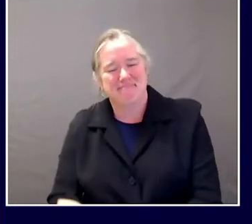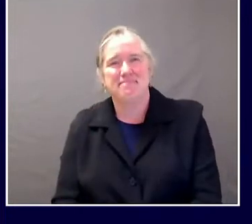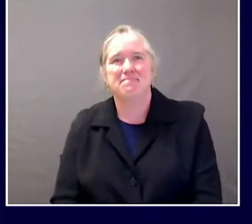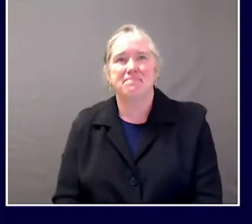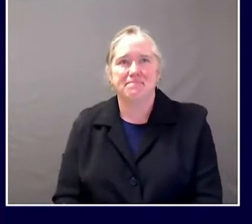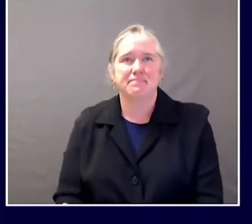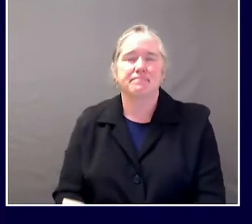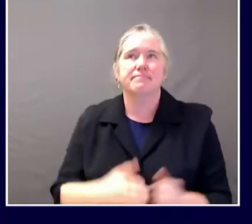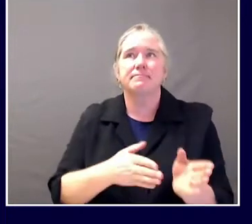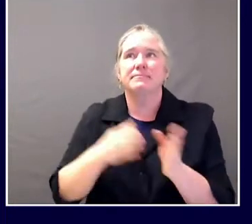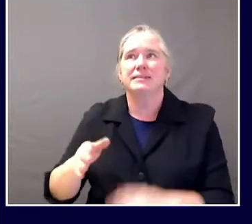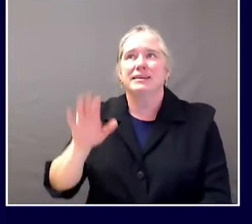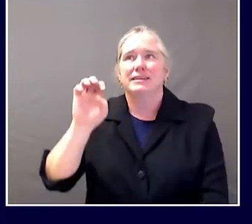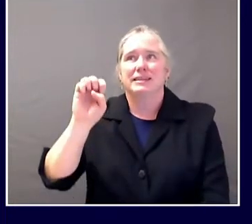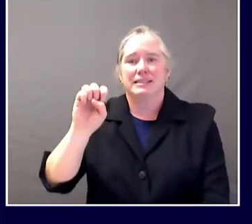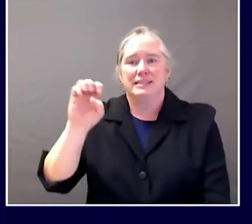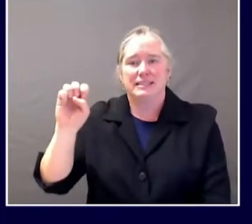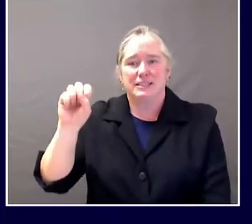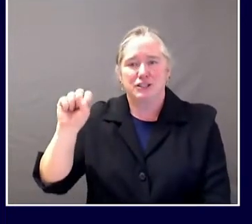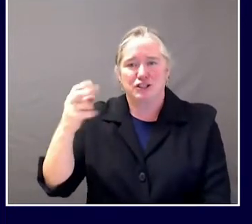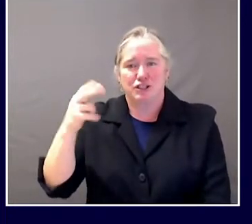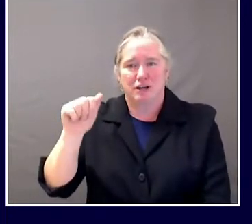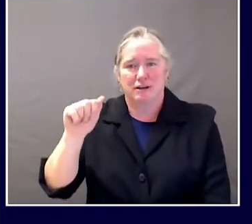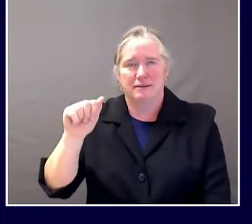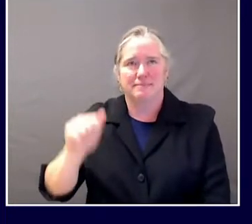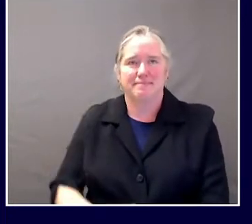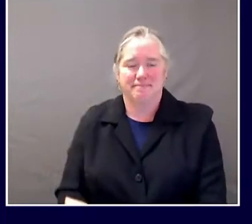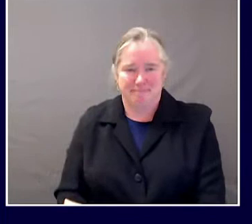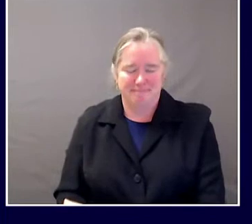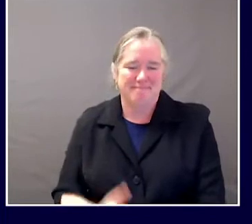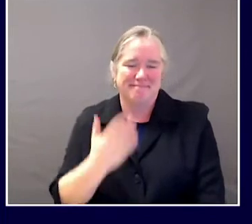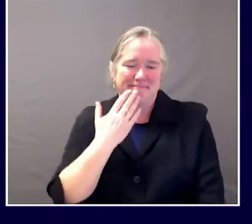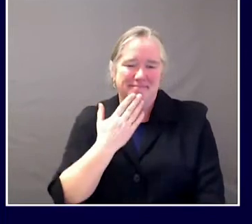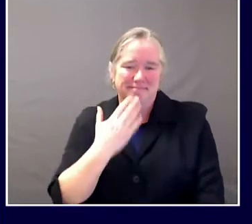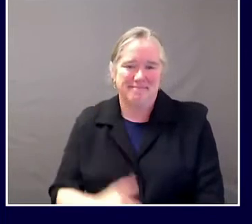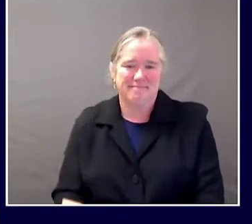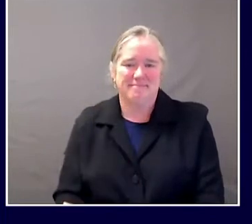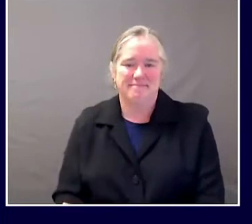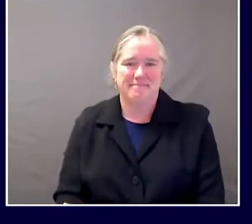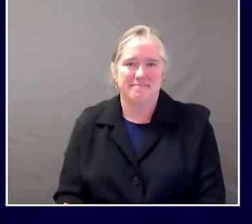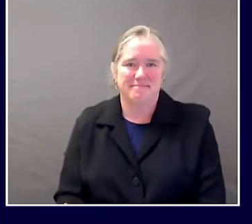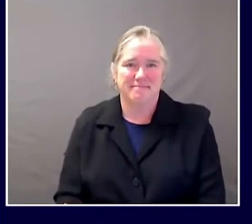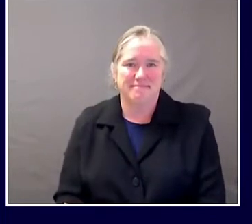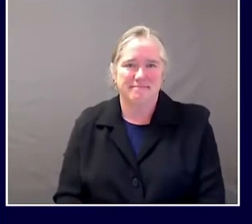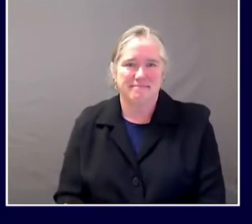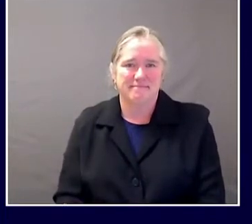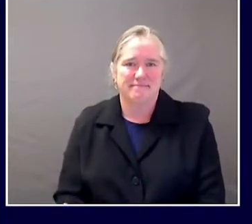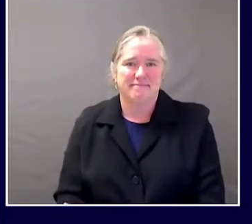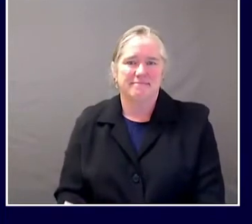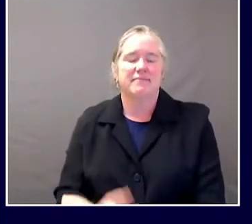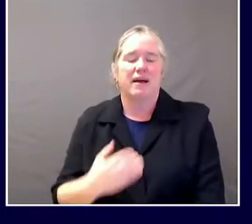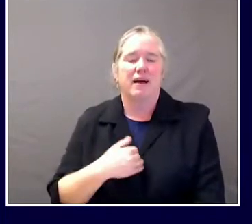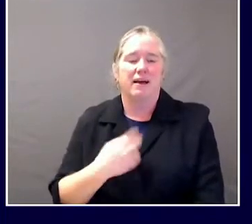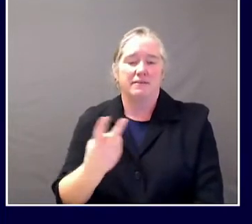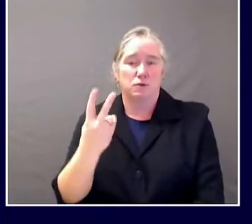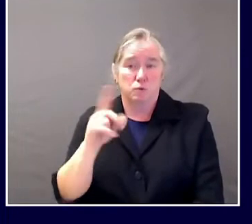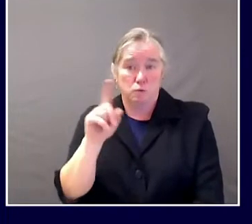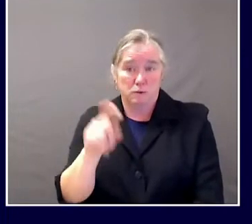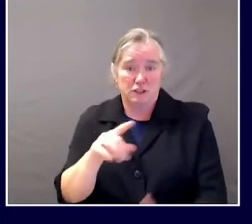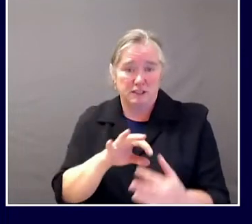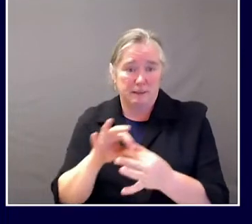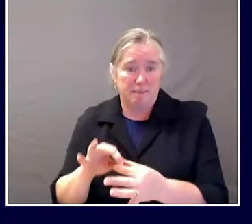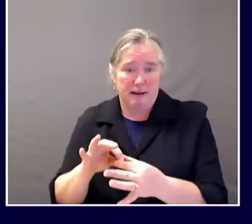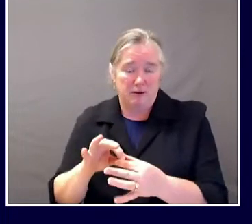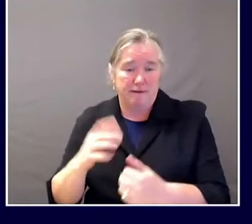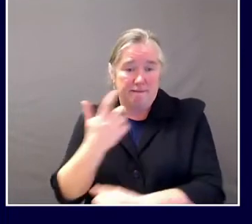to Isha at the BDN next. Thank you, Dr. Shah. I have two questions also about vaccines today. The